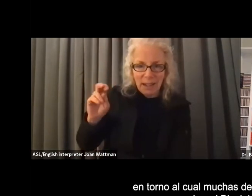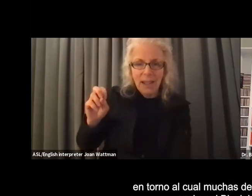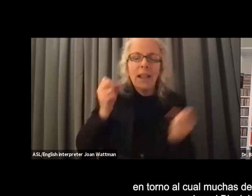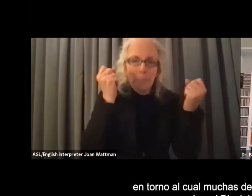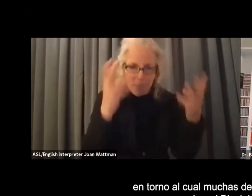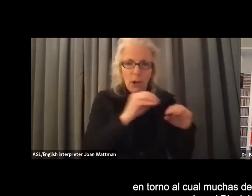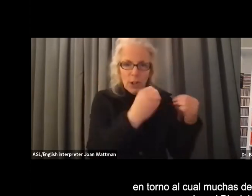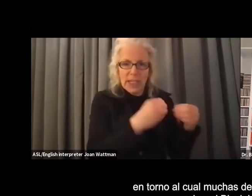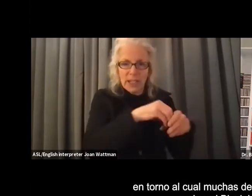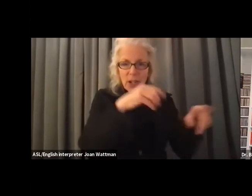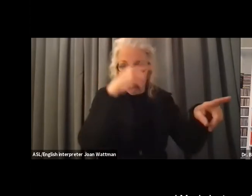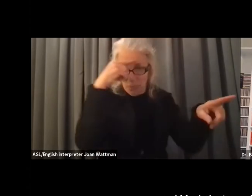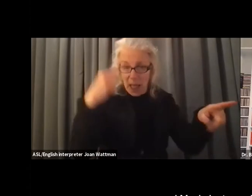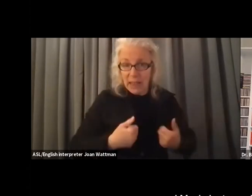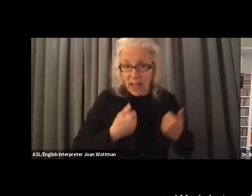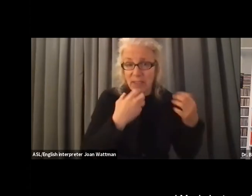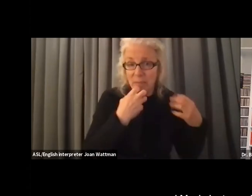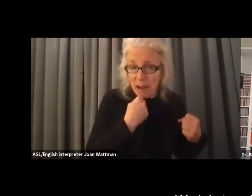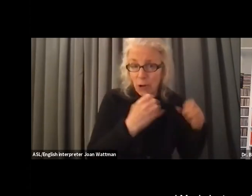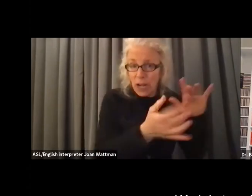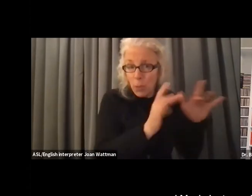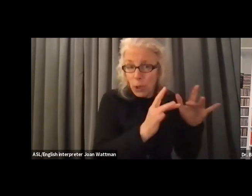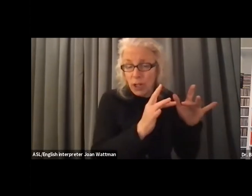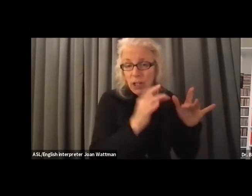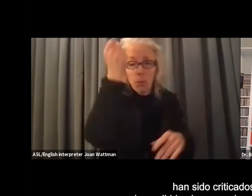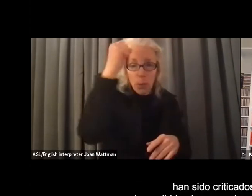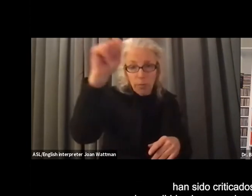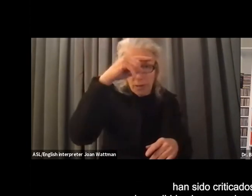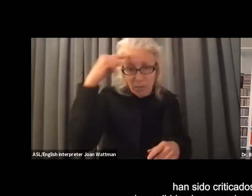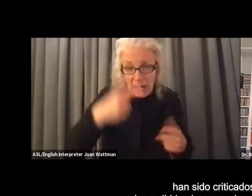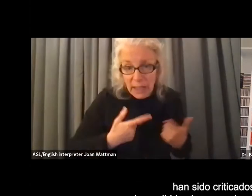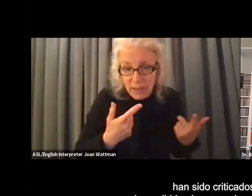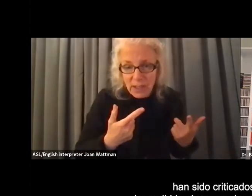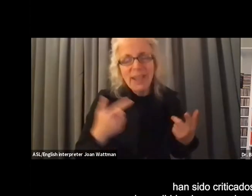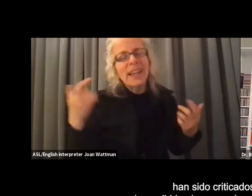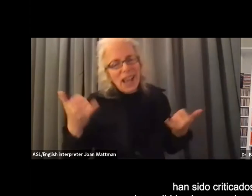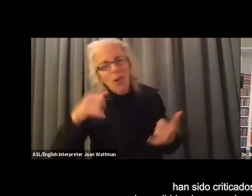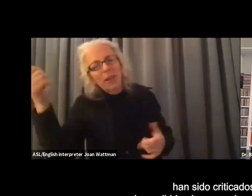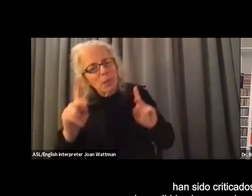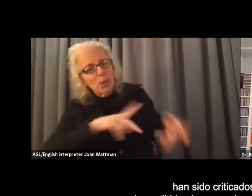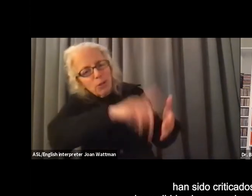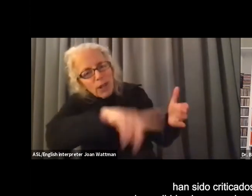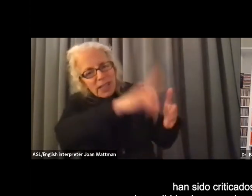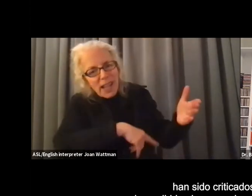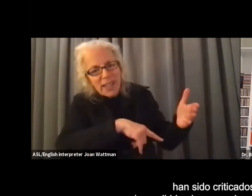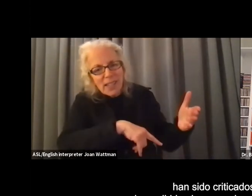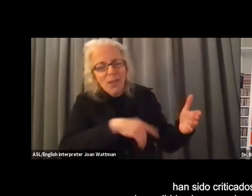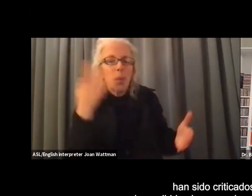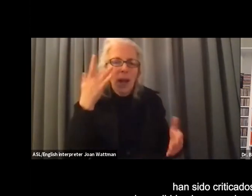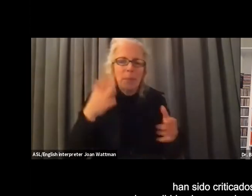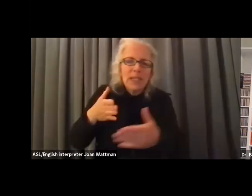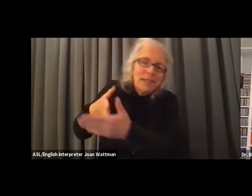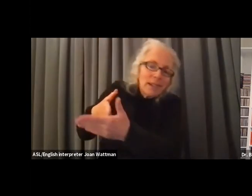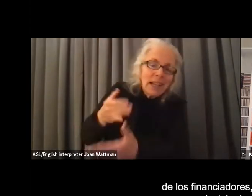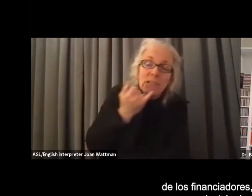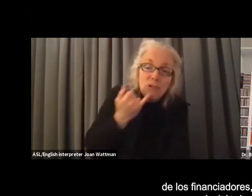in the Black Lives Matter network, in the Movement for Black Lives, have been criticized and in fact taken some blows and taken some